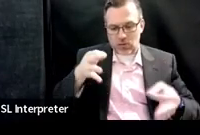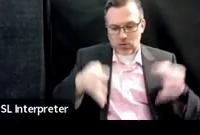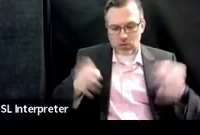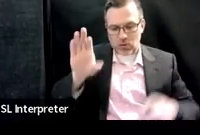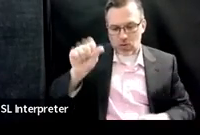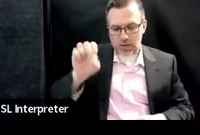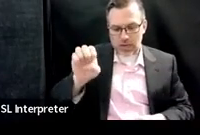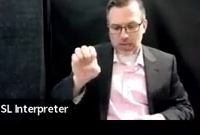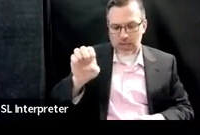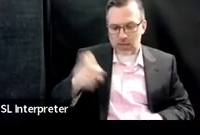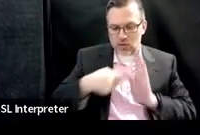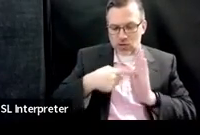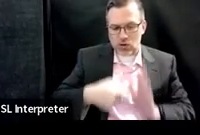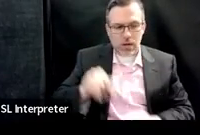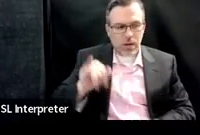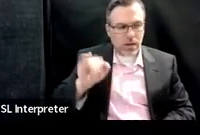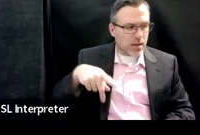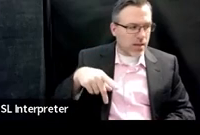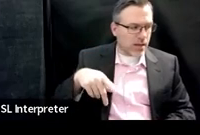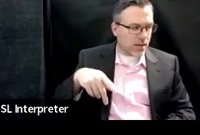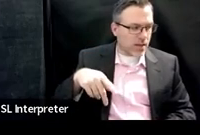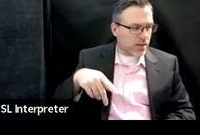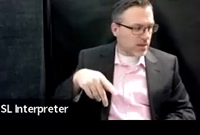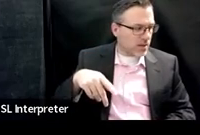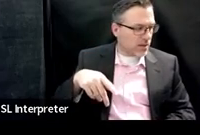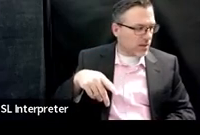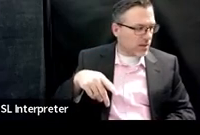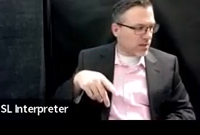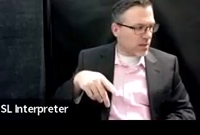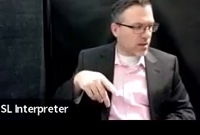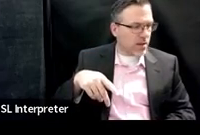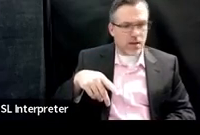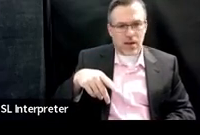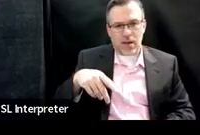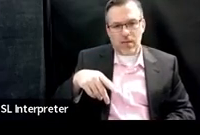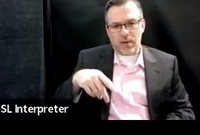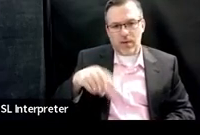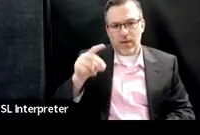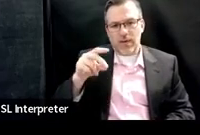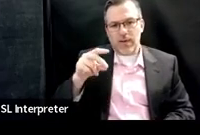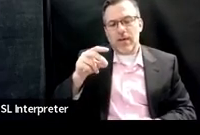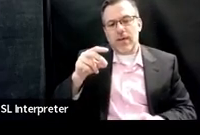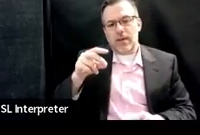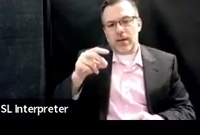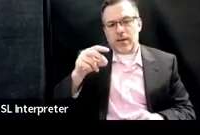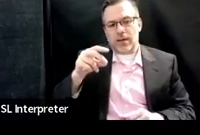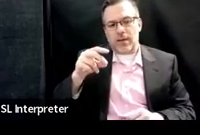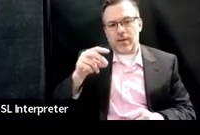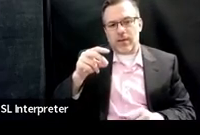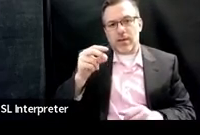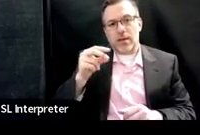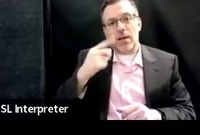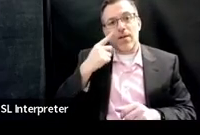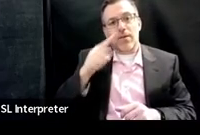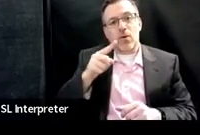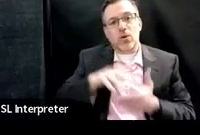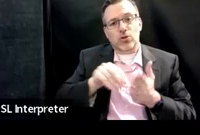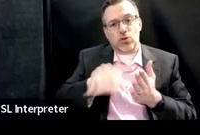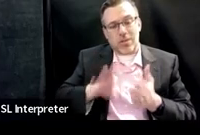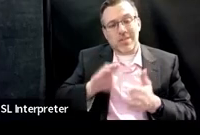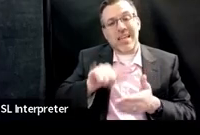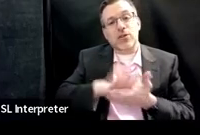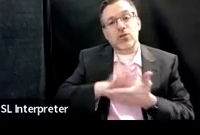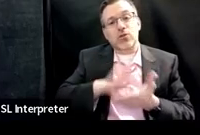IEP team must discuss and develop IEP goals for students that are appropriately ambitious, and that a school must